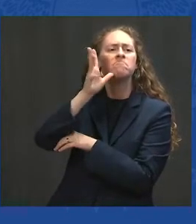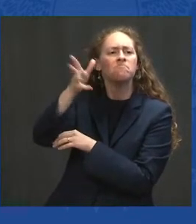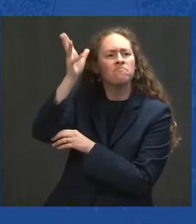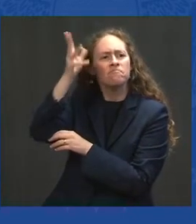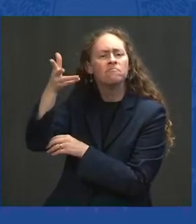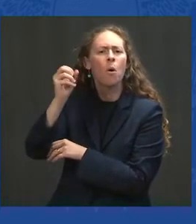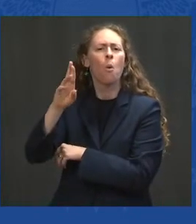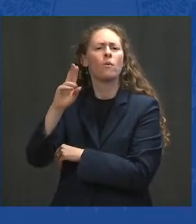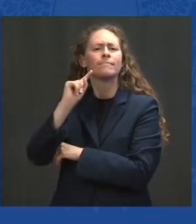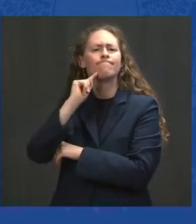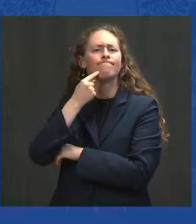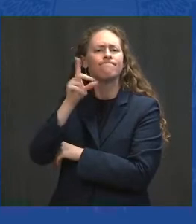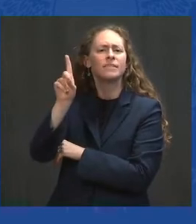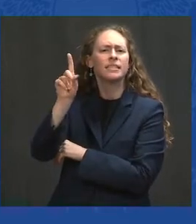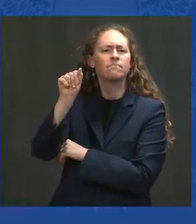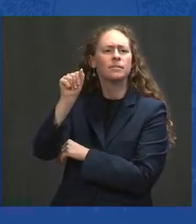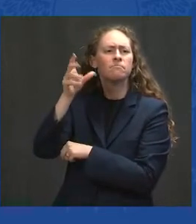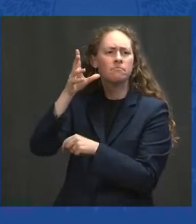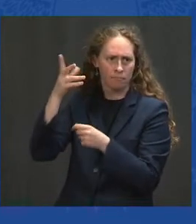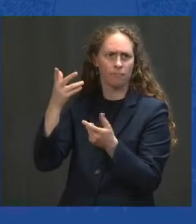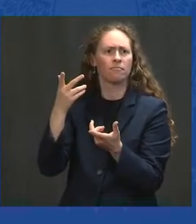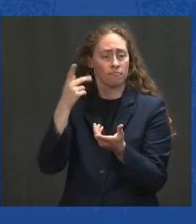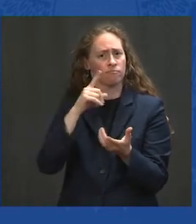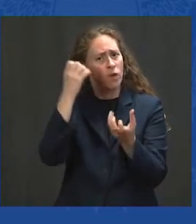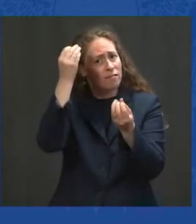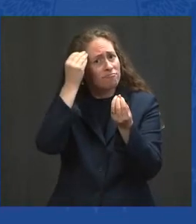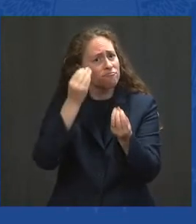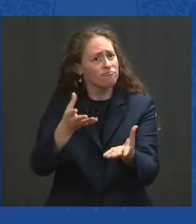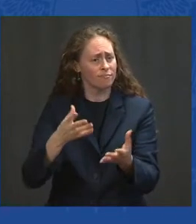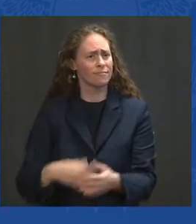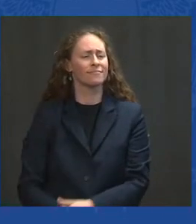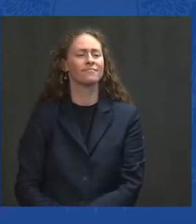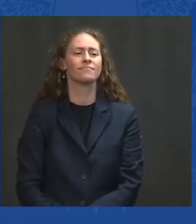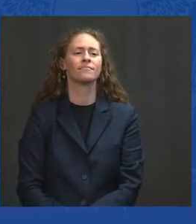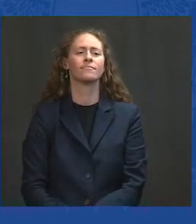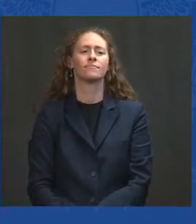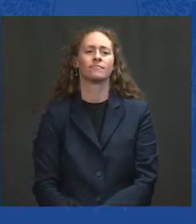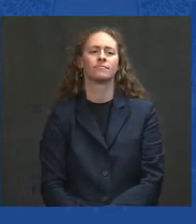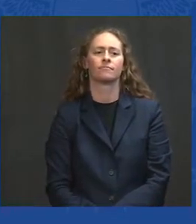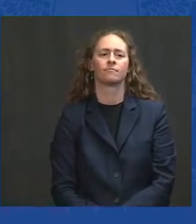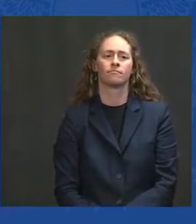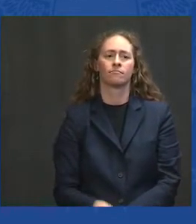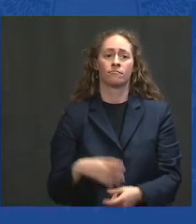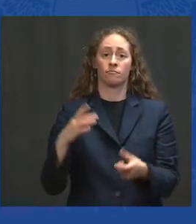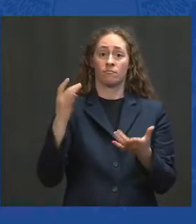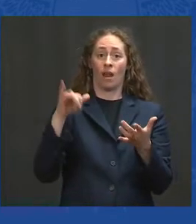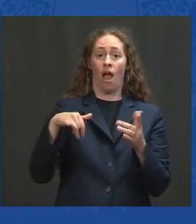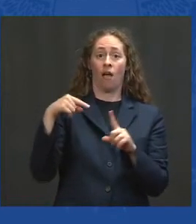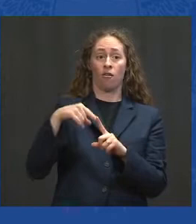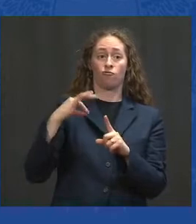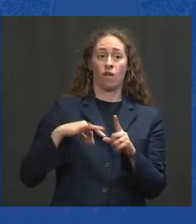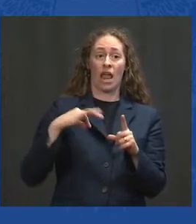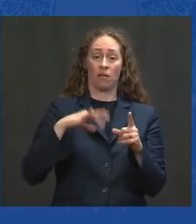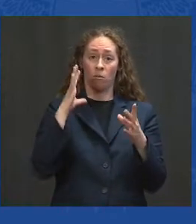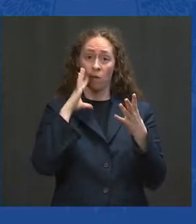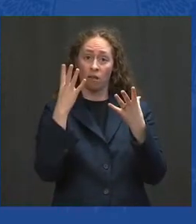disability. And by the way, this credit doesn't start to phase out until a couple is